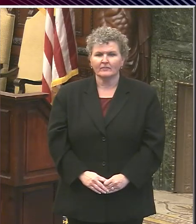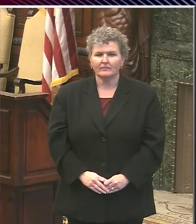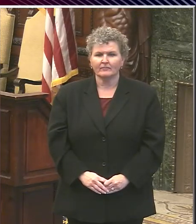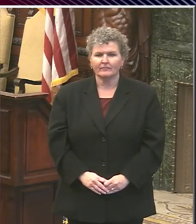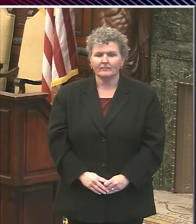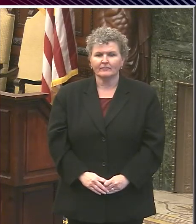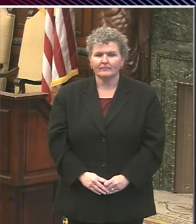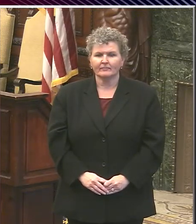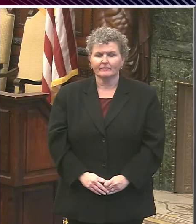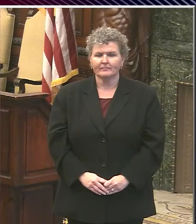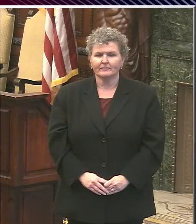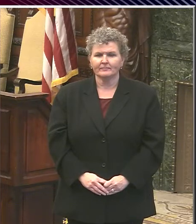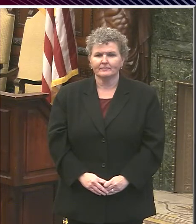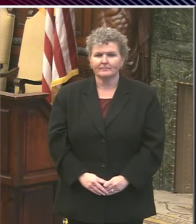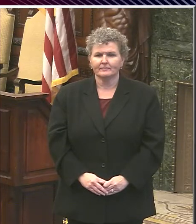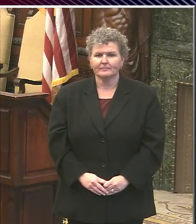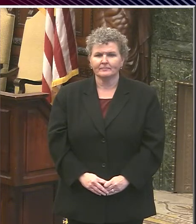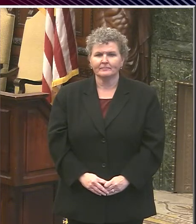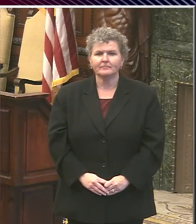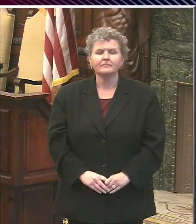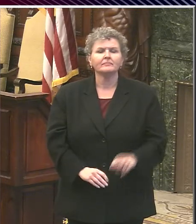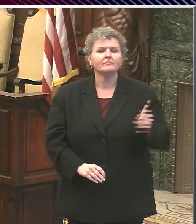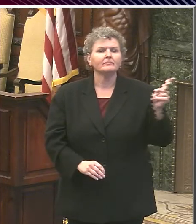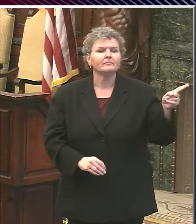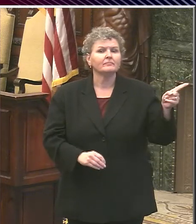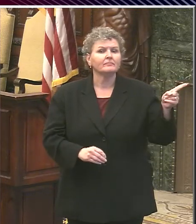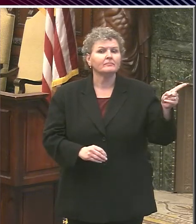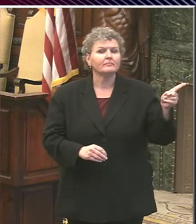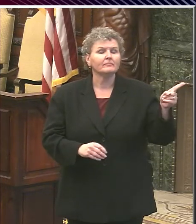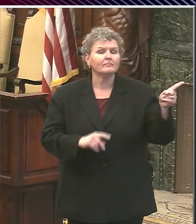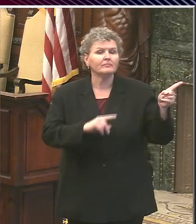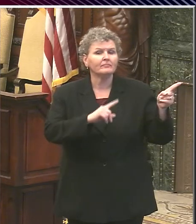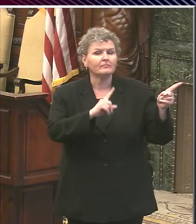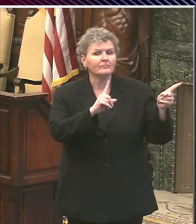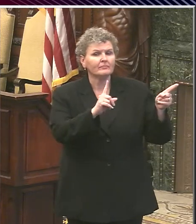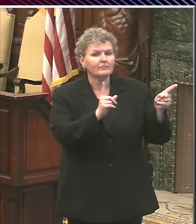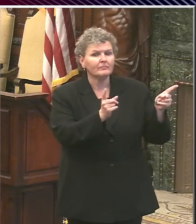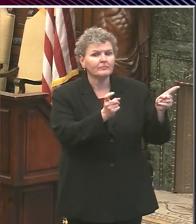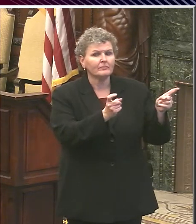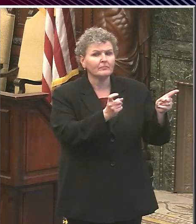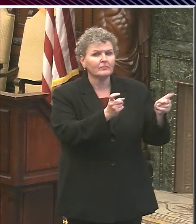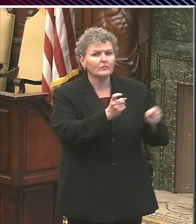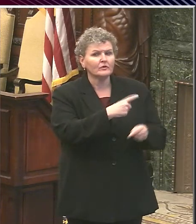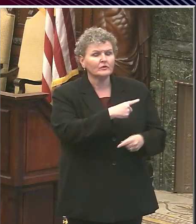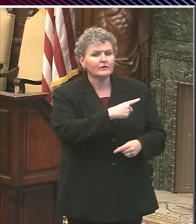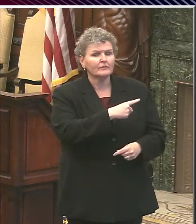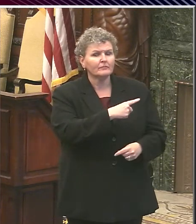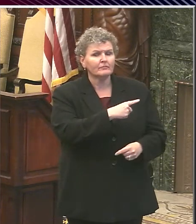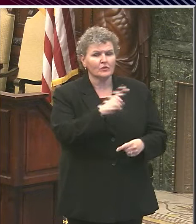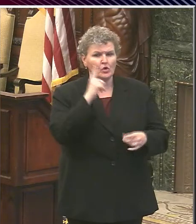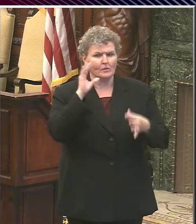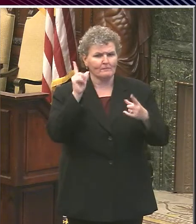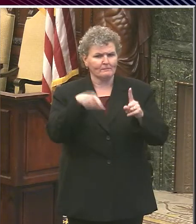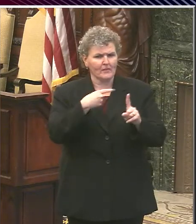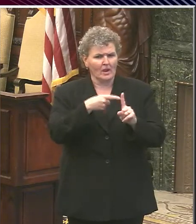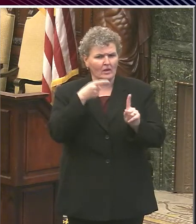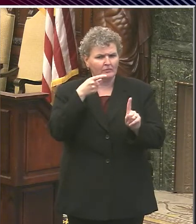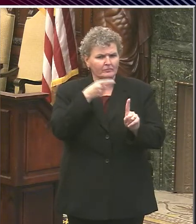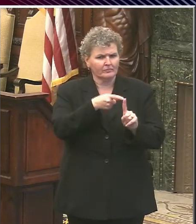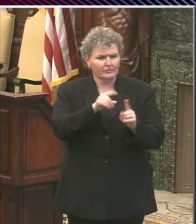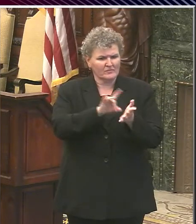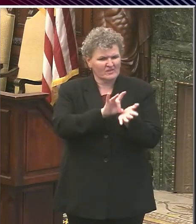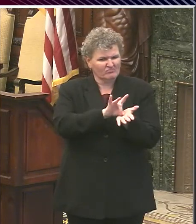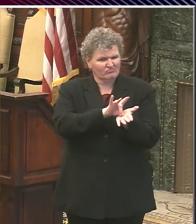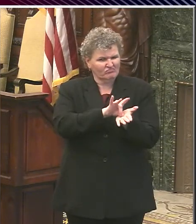esto? This is probably best directed to Eva Gladstein or the mayor. This is in regards to the eviction diversion